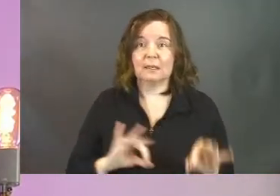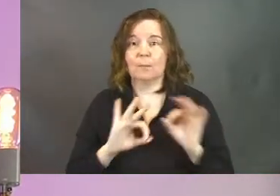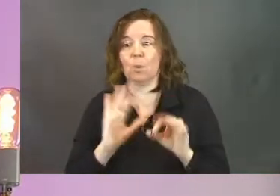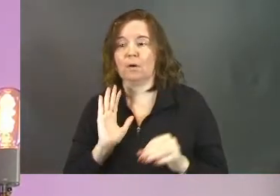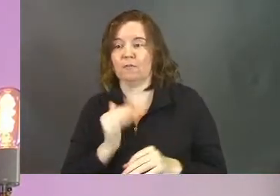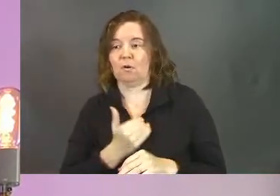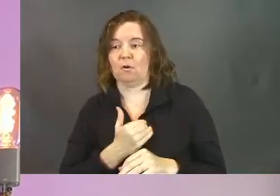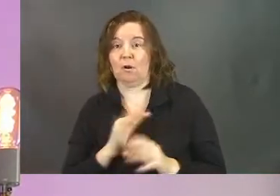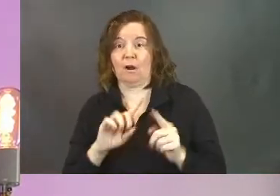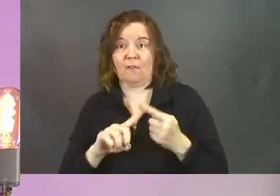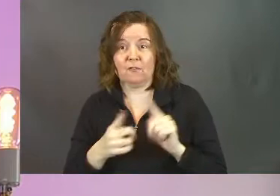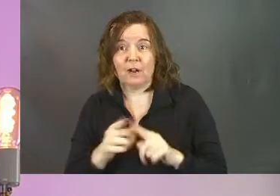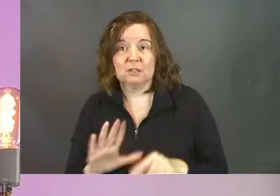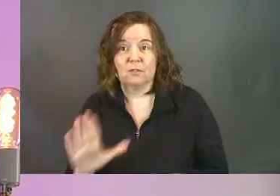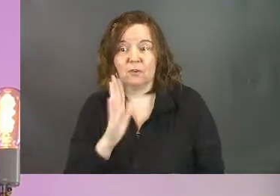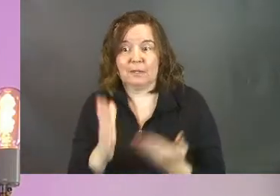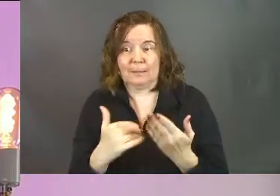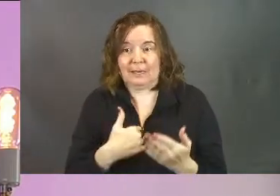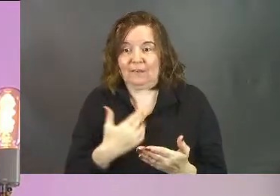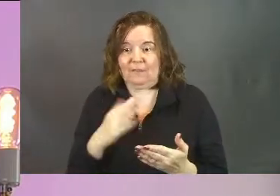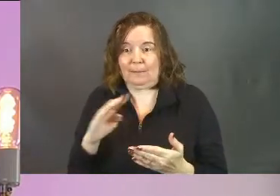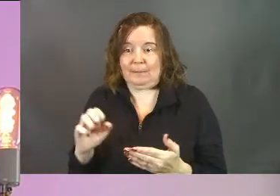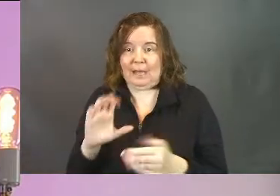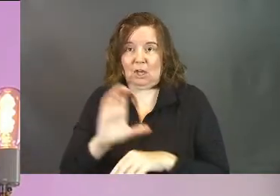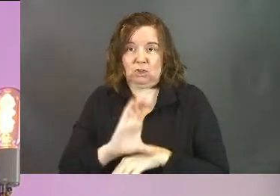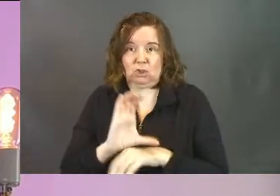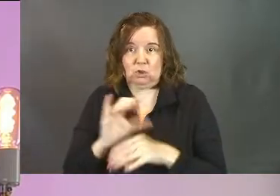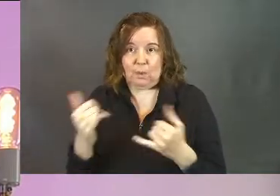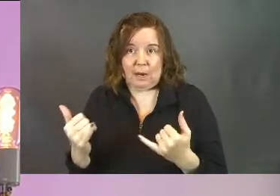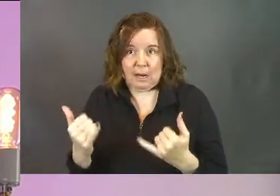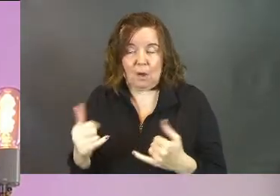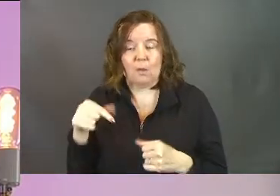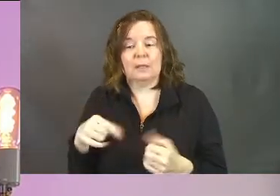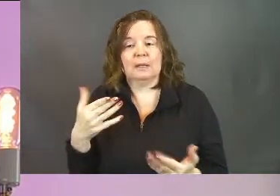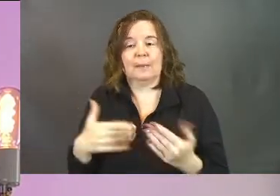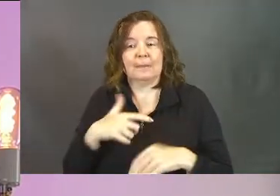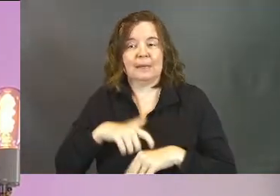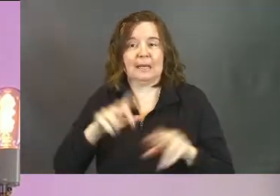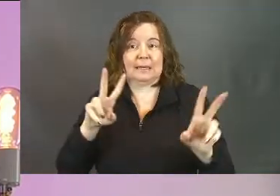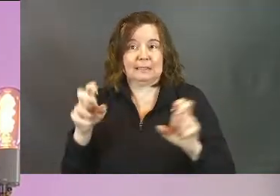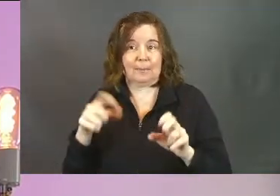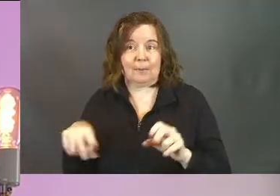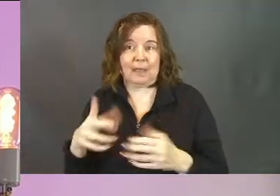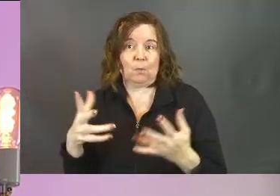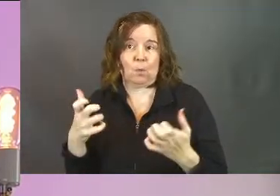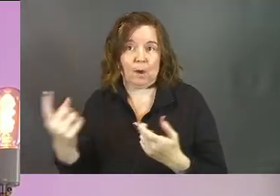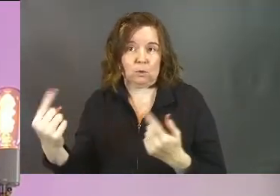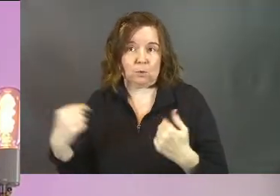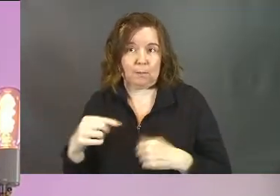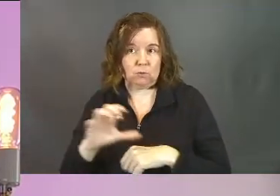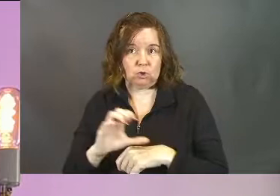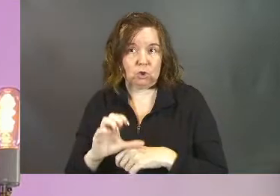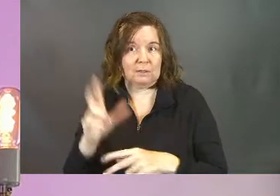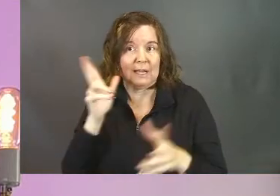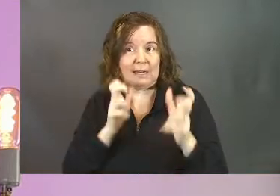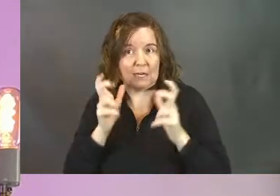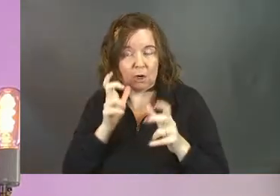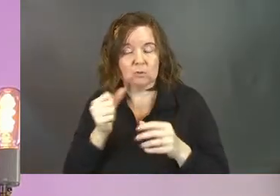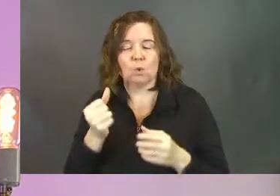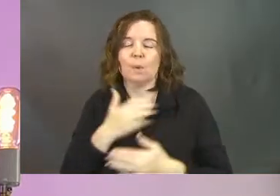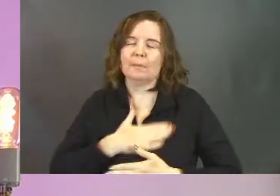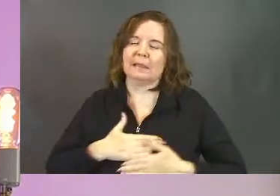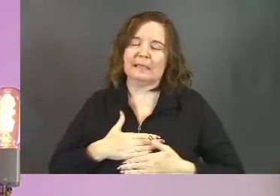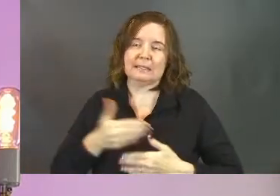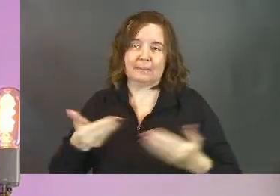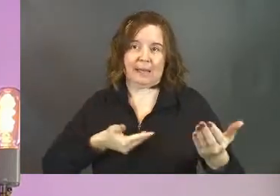for friends of yours that might not even be at church right now. This might be a topic that they would want to come to church and hear about. So